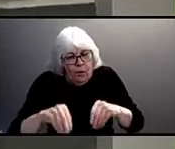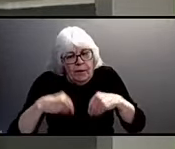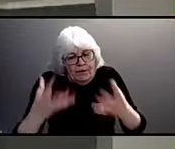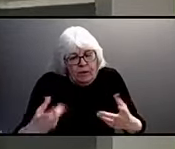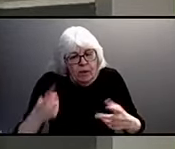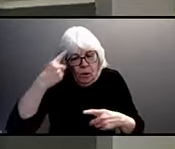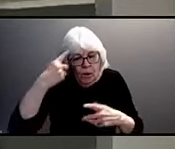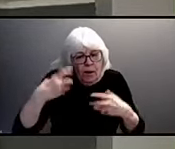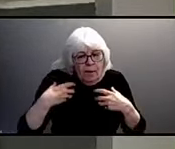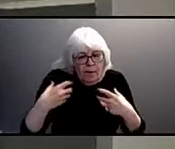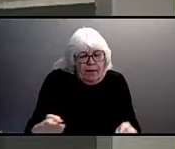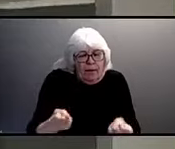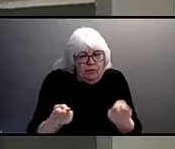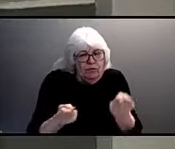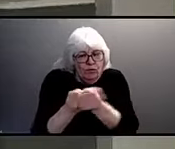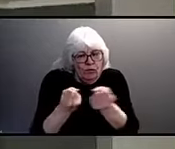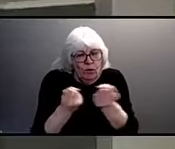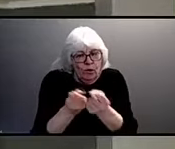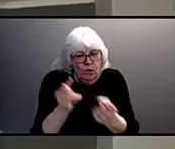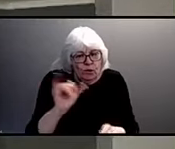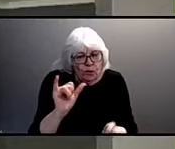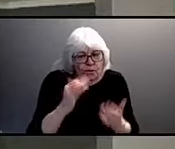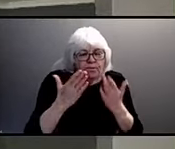Just so you